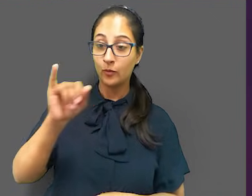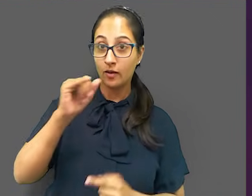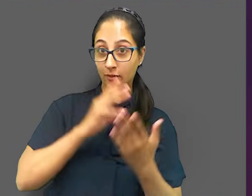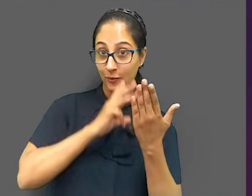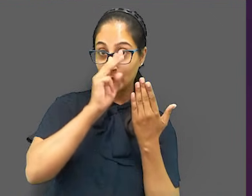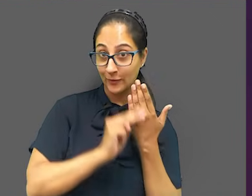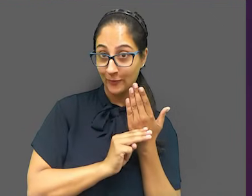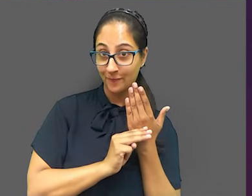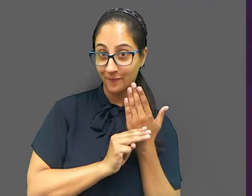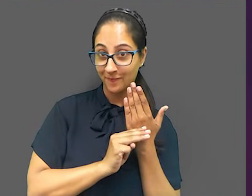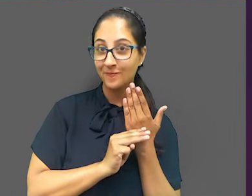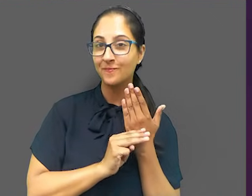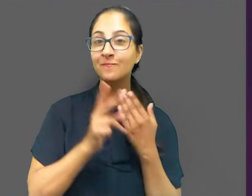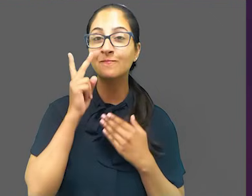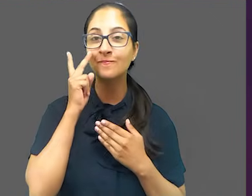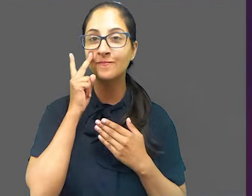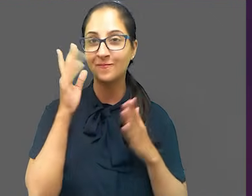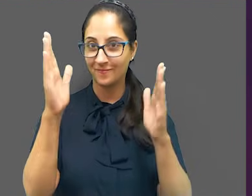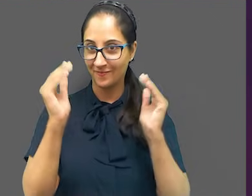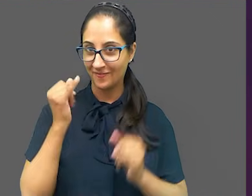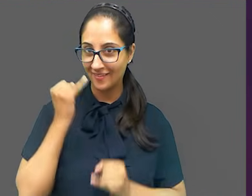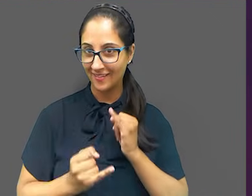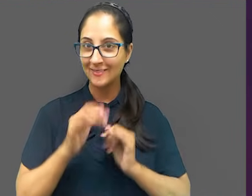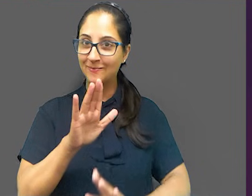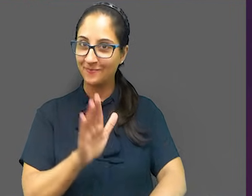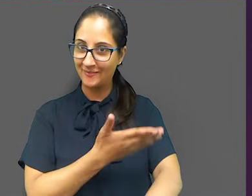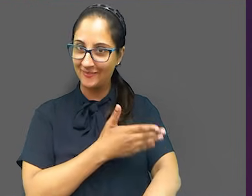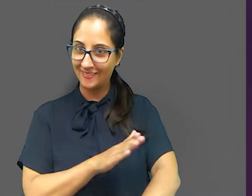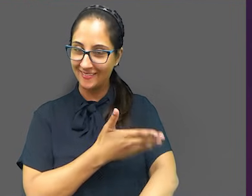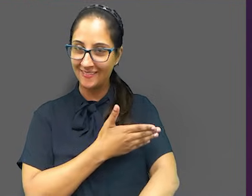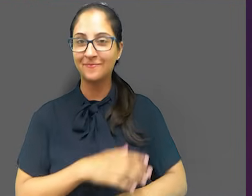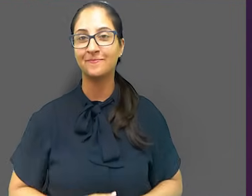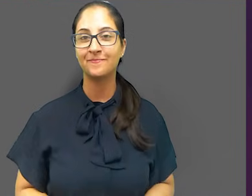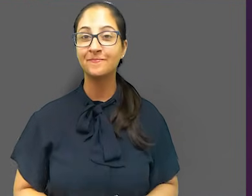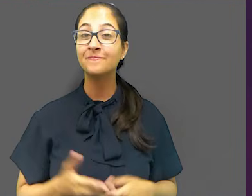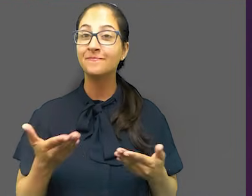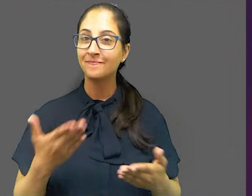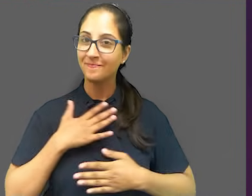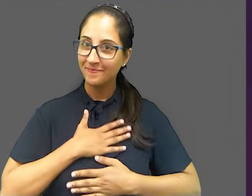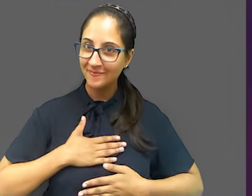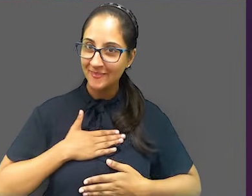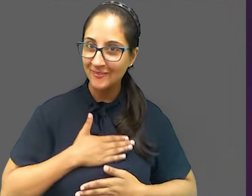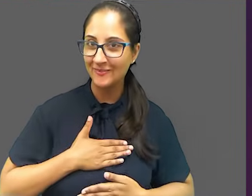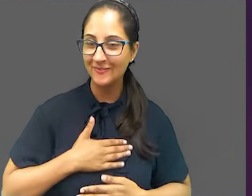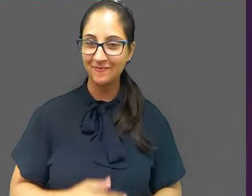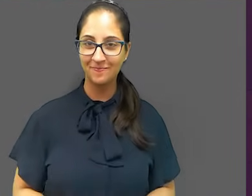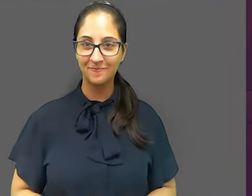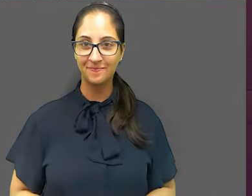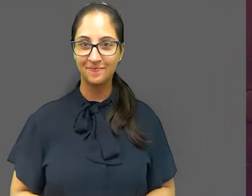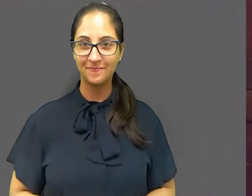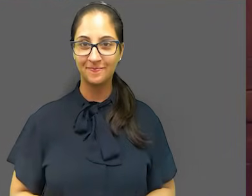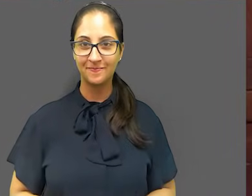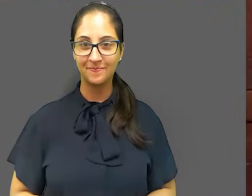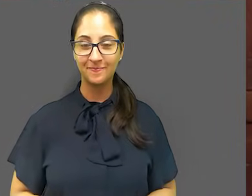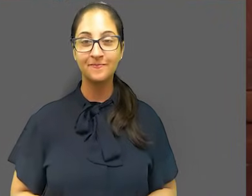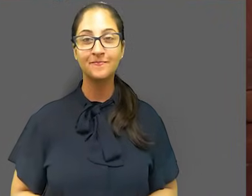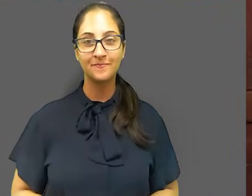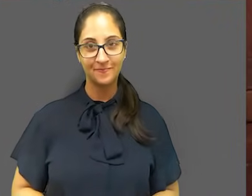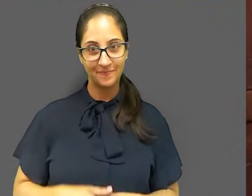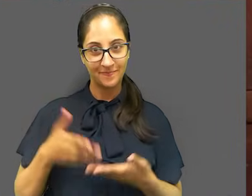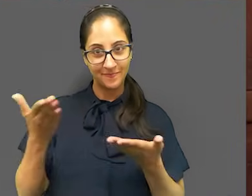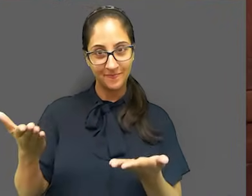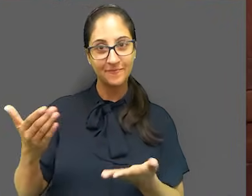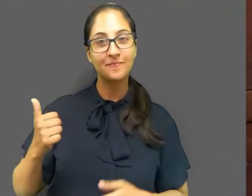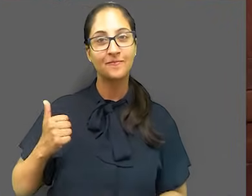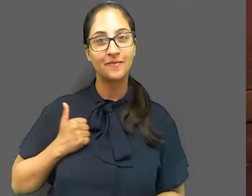some inspiring and musical expressions. So sit back, relax, and join me. And now